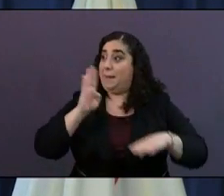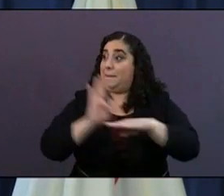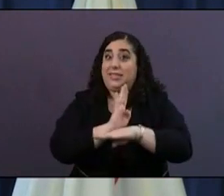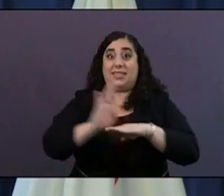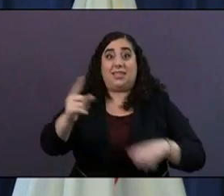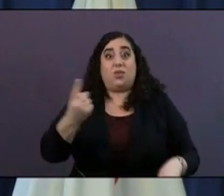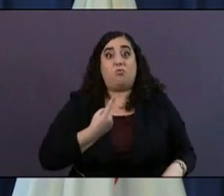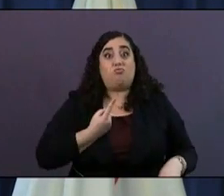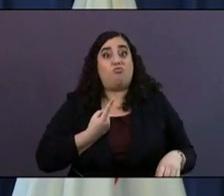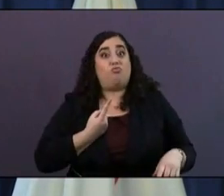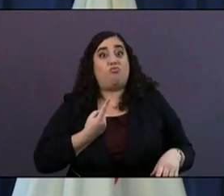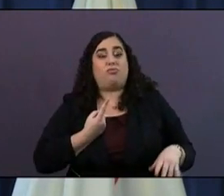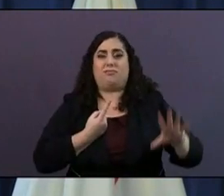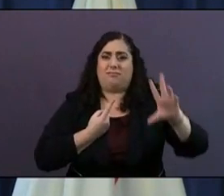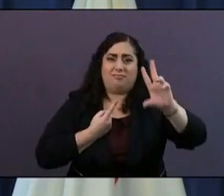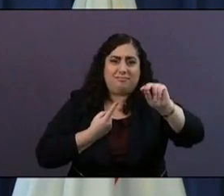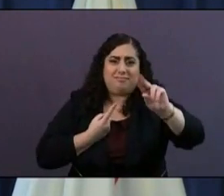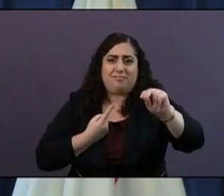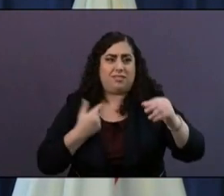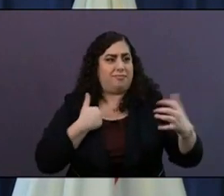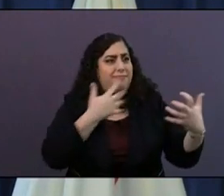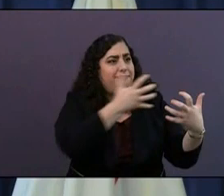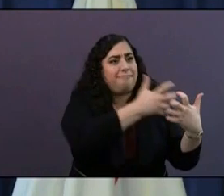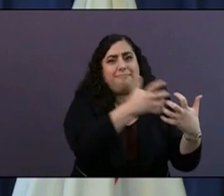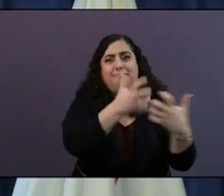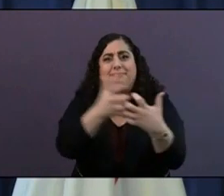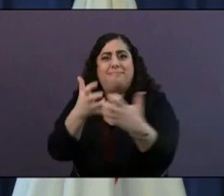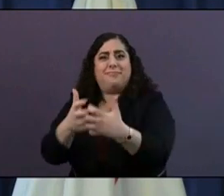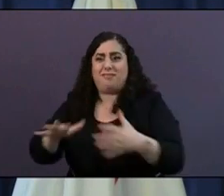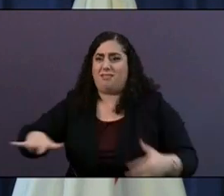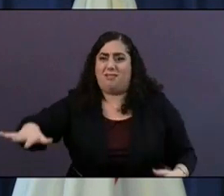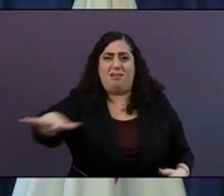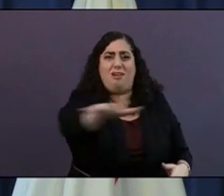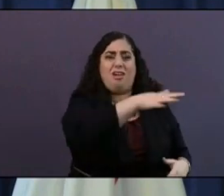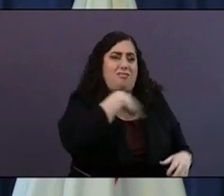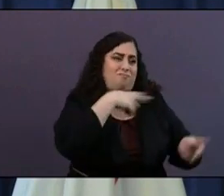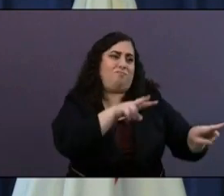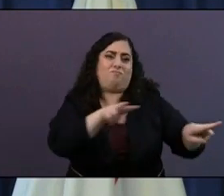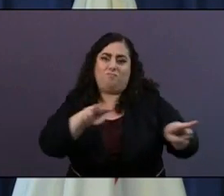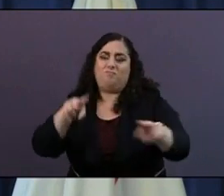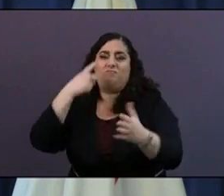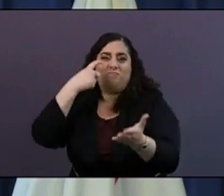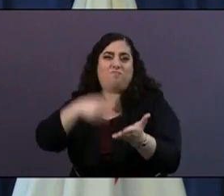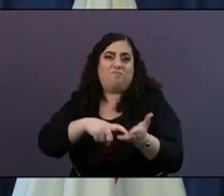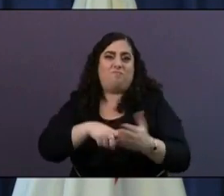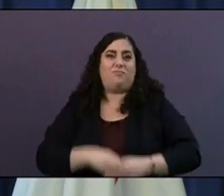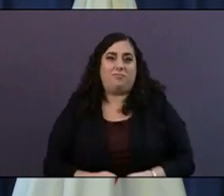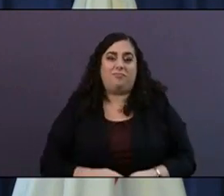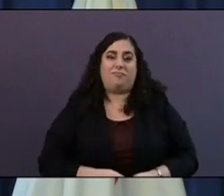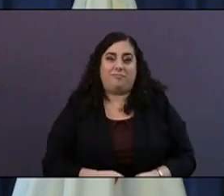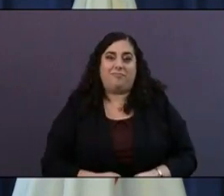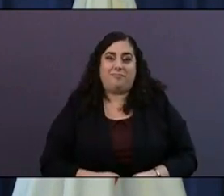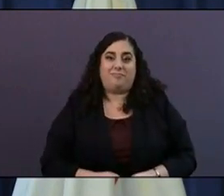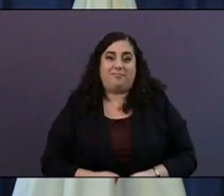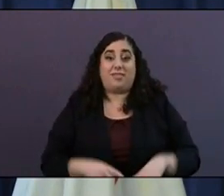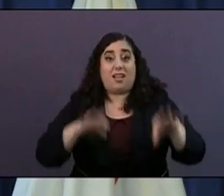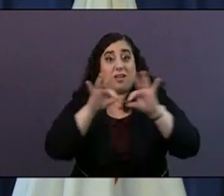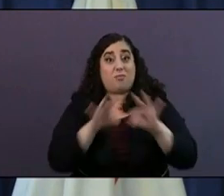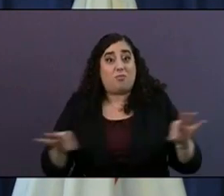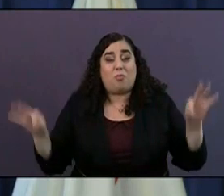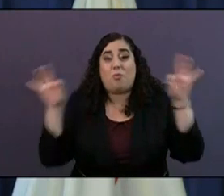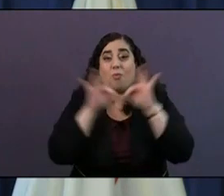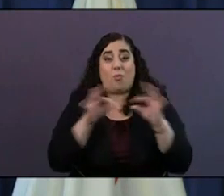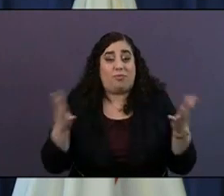us an opportunity to open up tomorrow, he's got to look at some of these other smaller businesses, because we all can't do